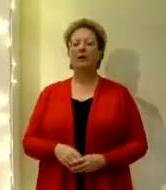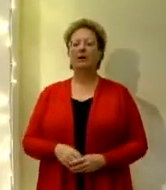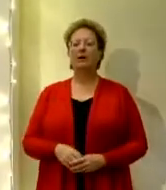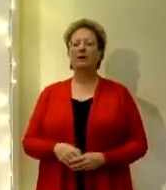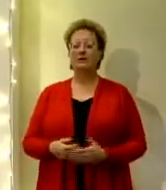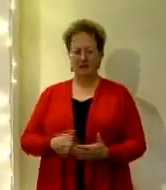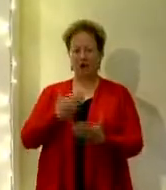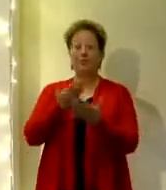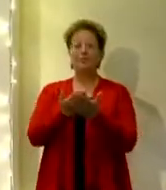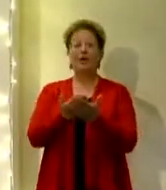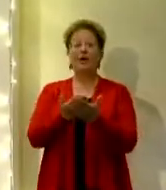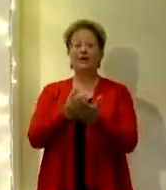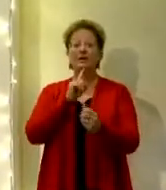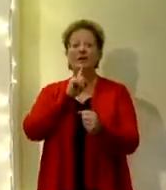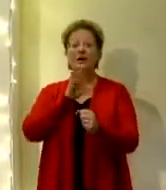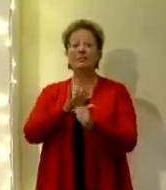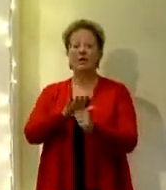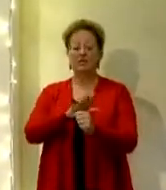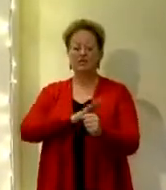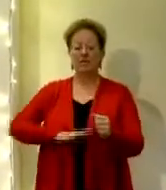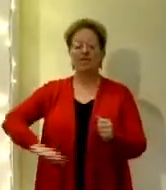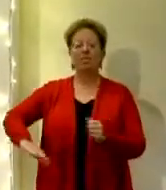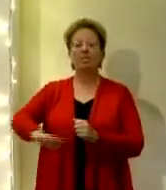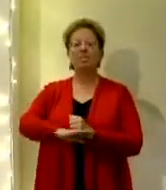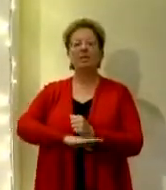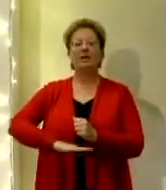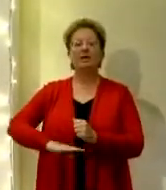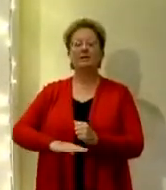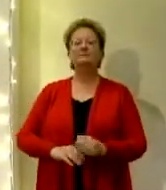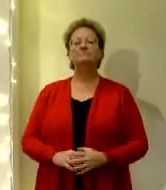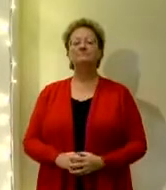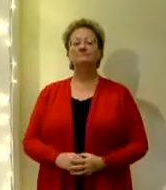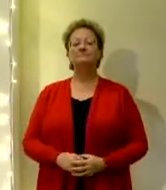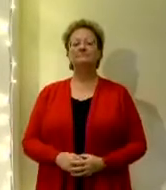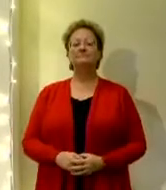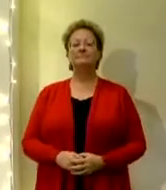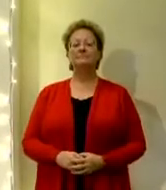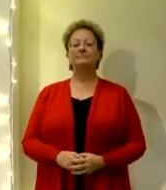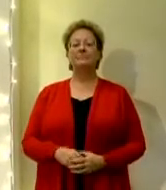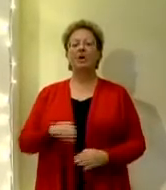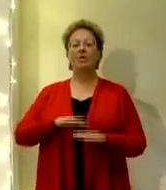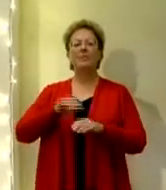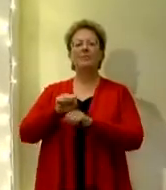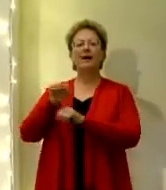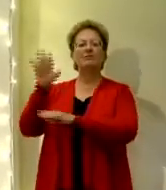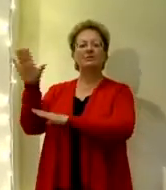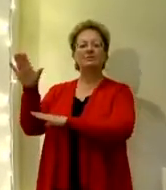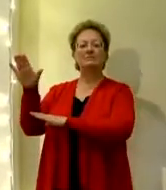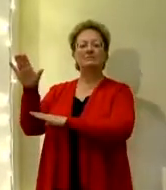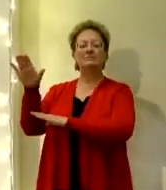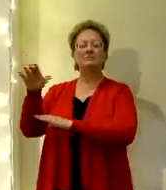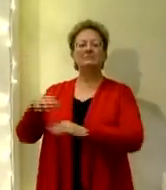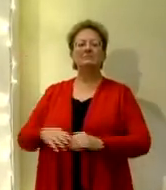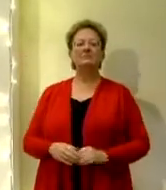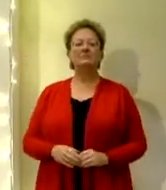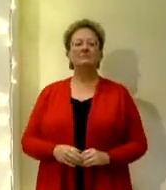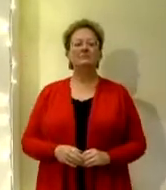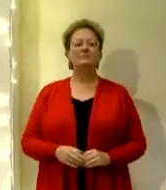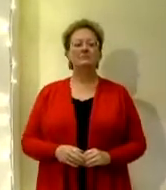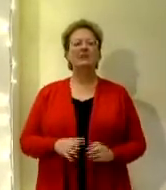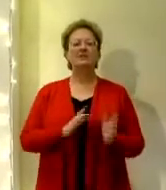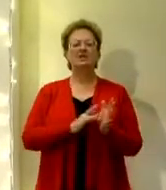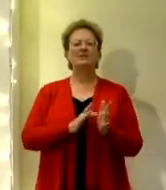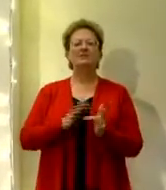it to the Promised Land. Yes, he made it to the Promised Land, but Moses made it into the Promised Land. But it would have to be Jesus who got him